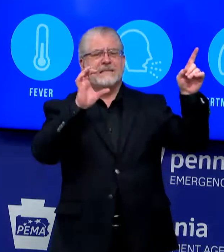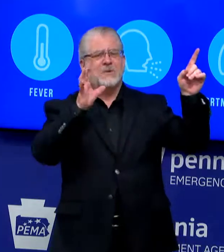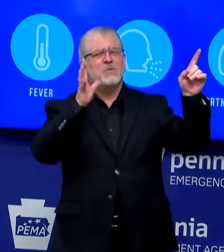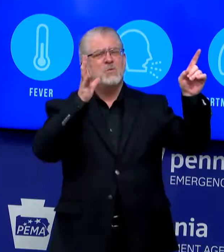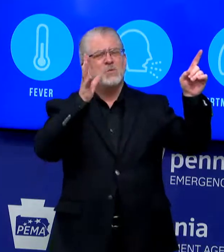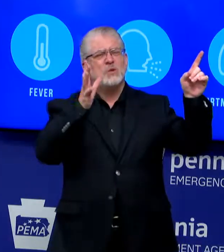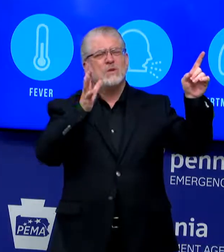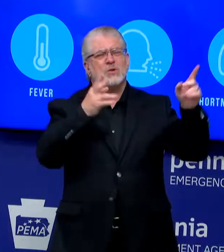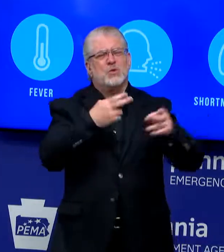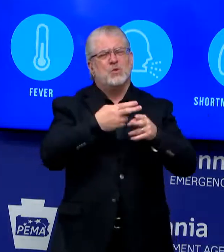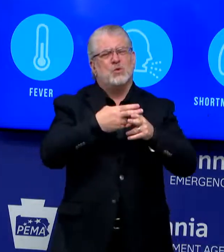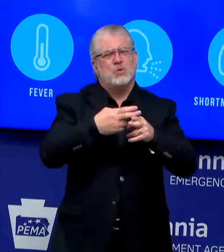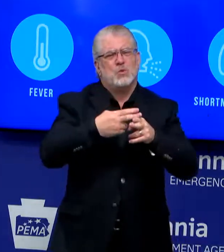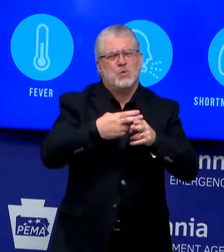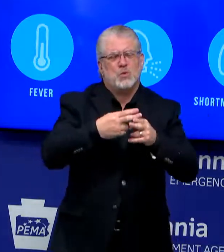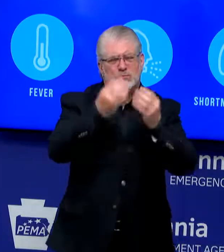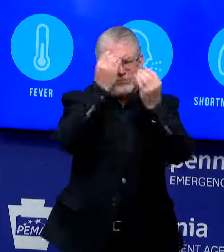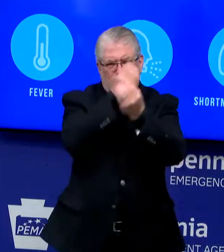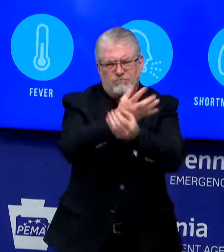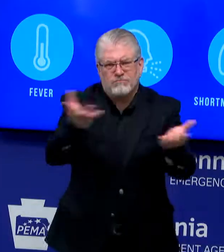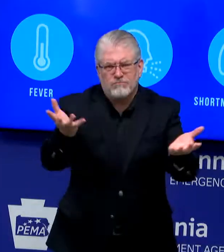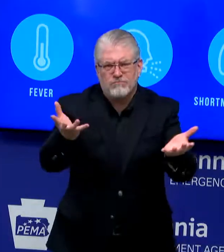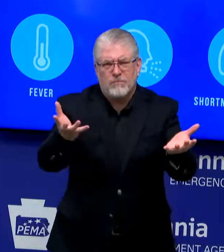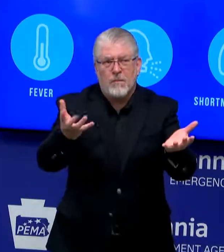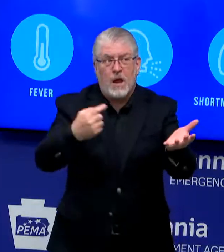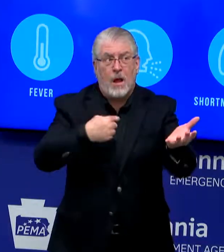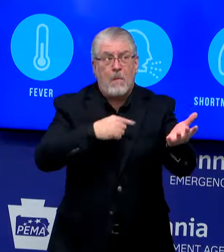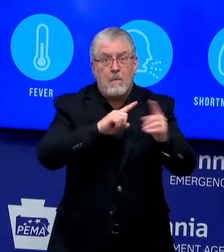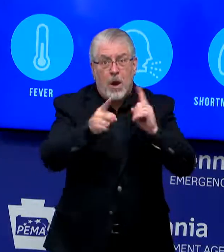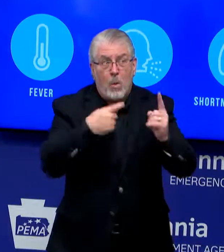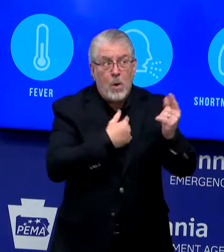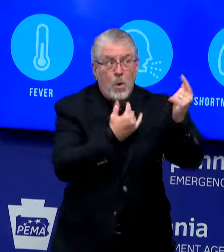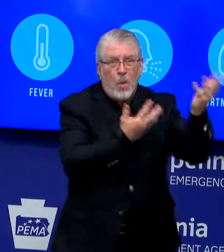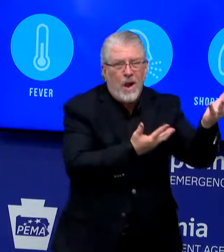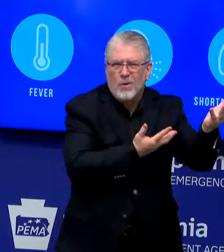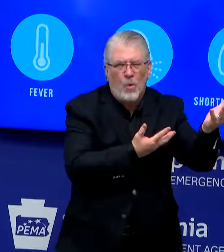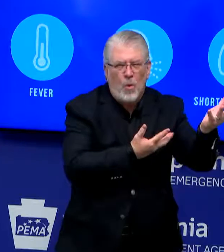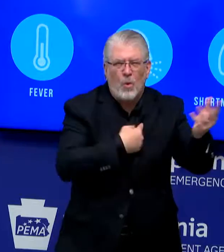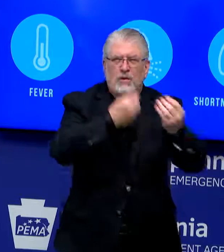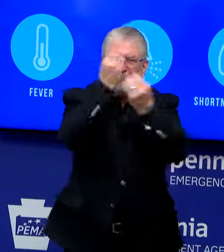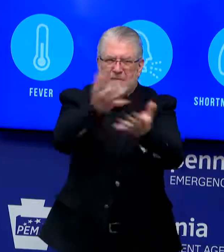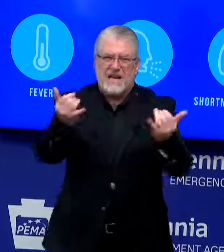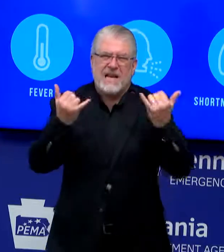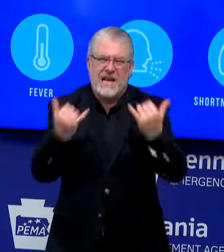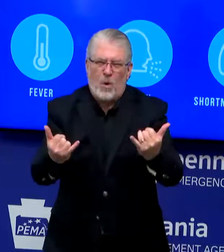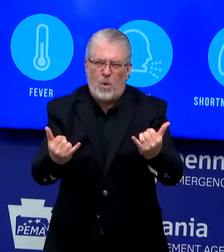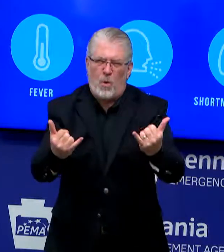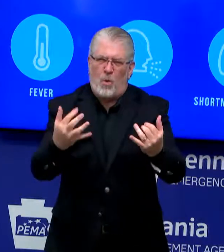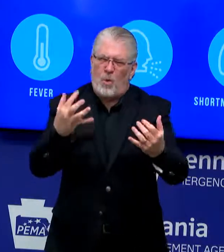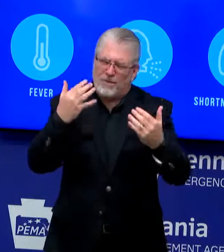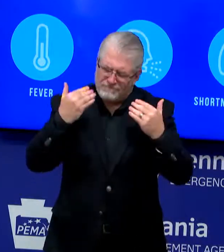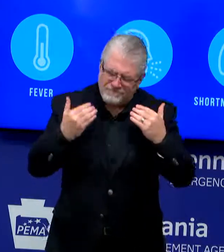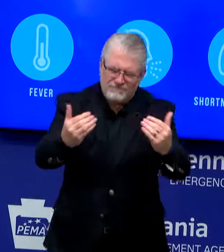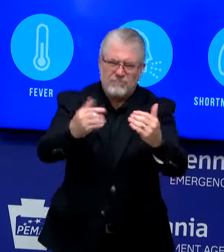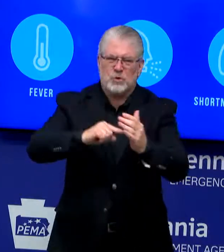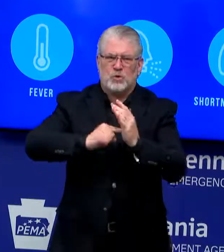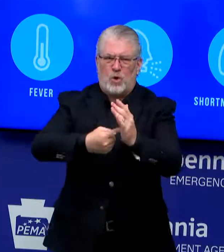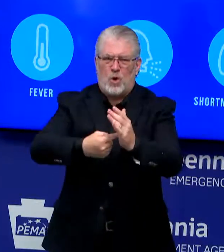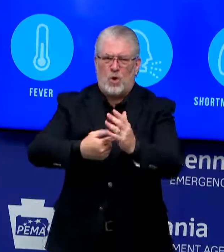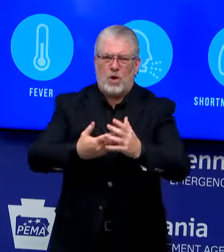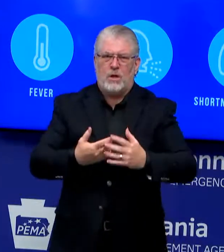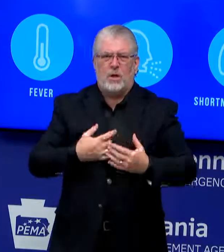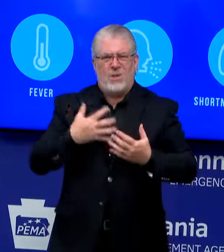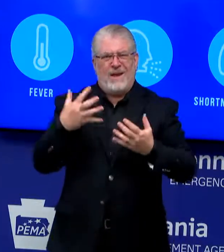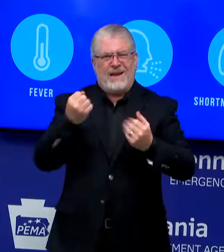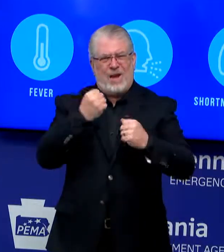it. And so far, I think we have been ahead of this curve. And that's in part due to the willingness of most Pennsylvanians to do